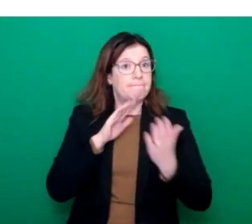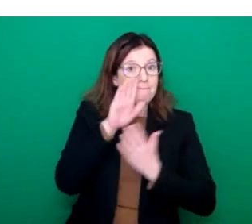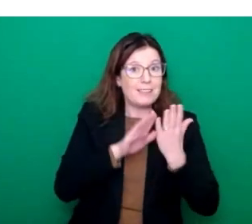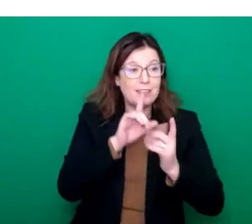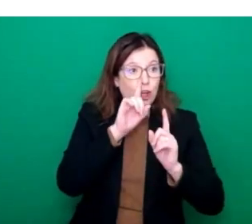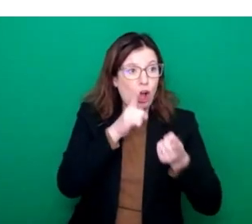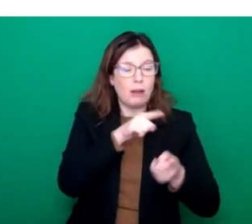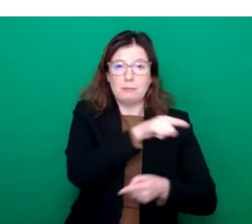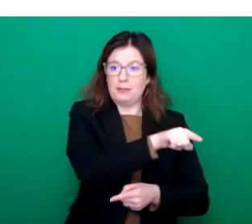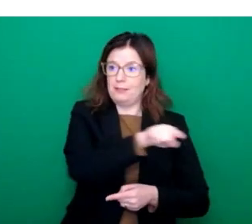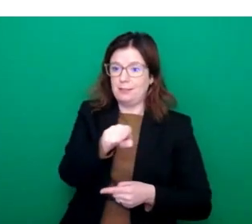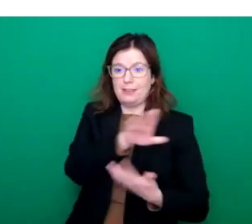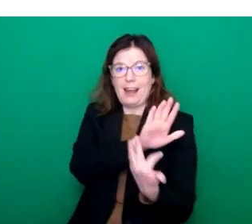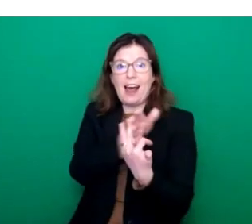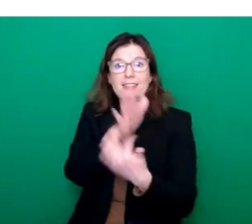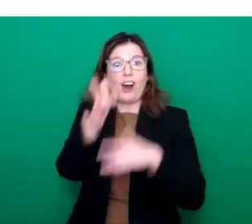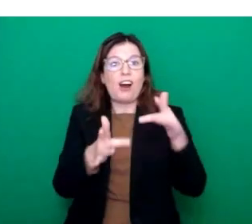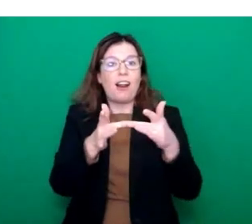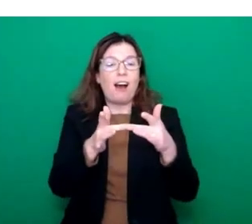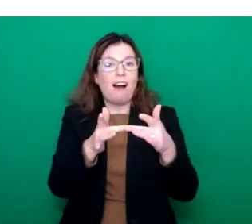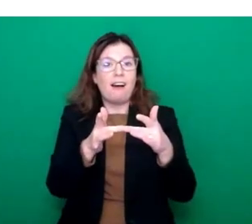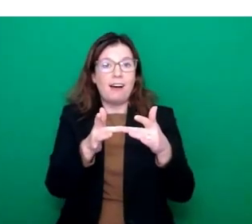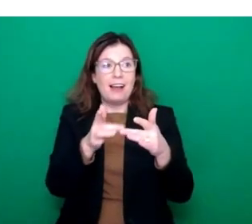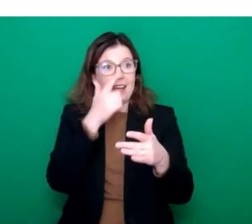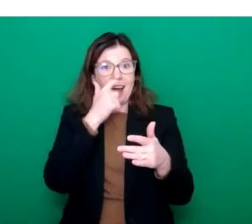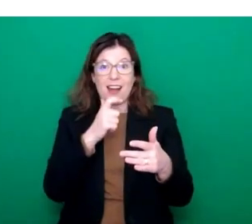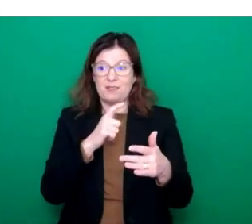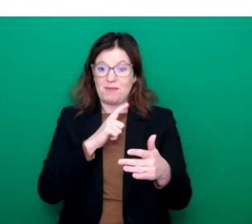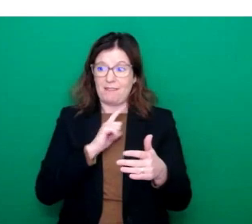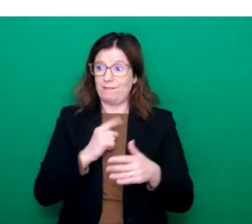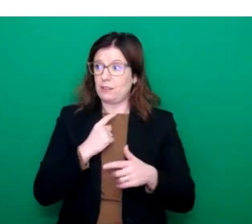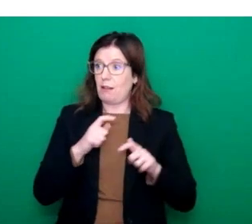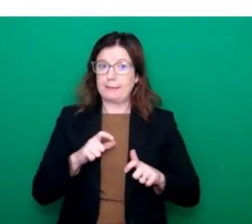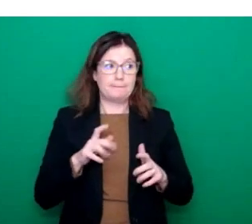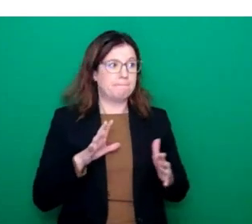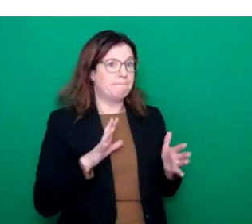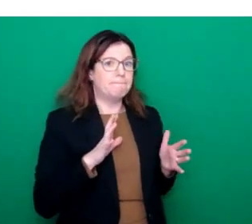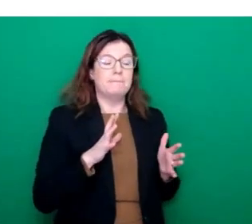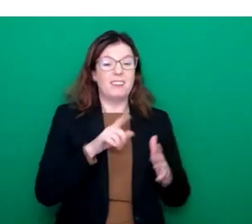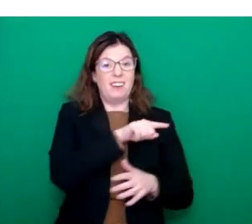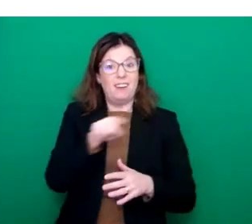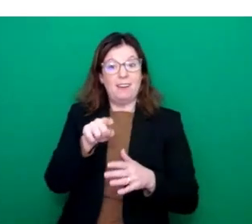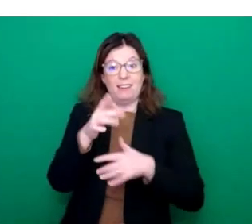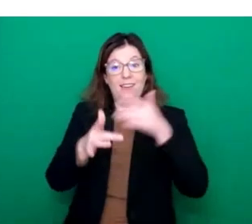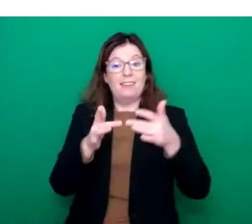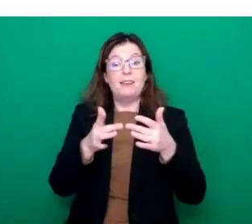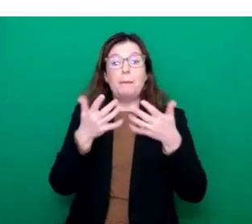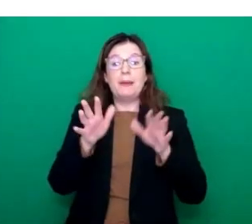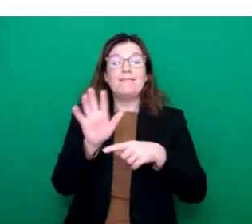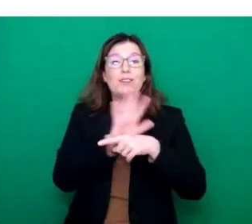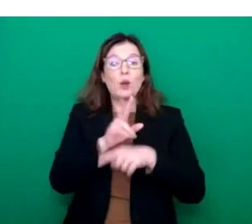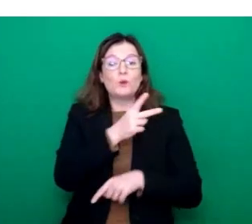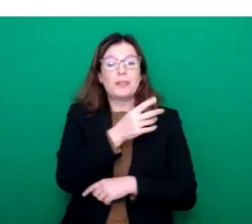space as them during the first lockdown. So we made 27 short videos